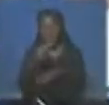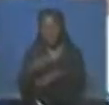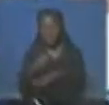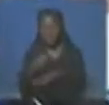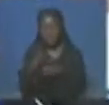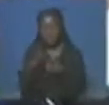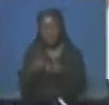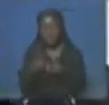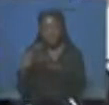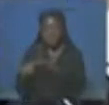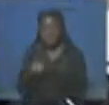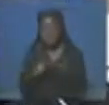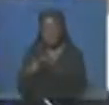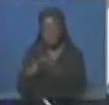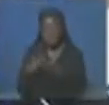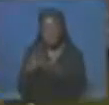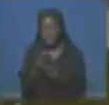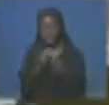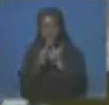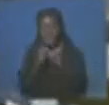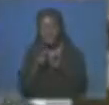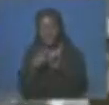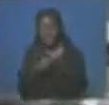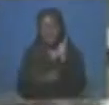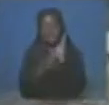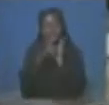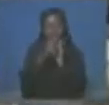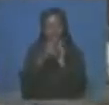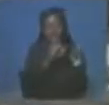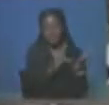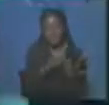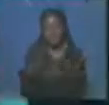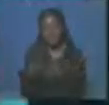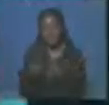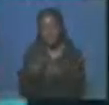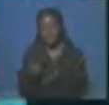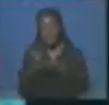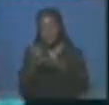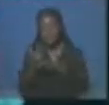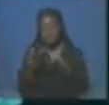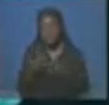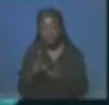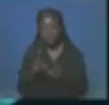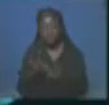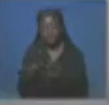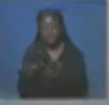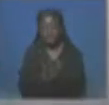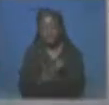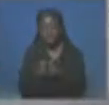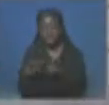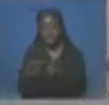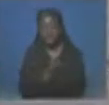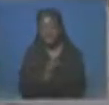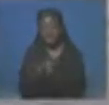order to flesh out solutions and develop plans to mitigate the fallout from disaster risk and health emergencies stemming from climate